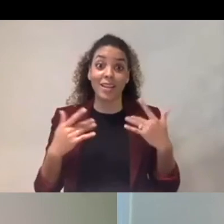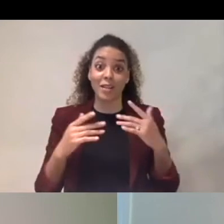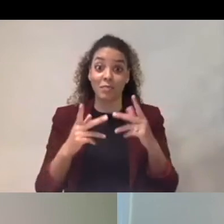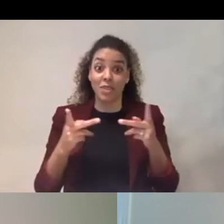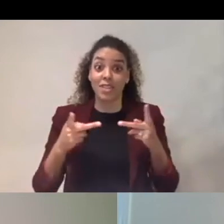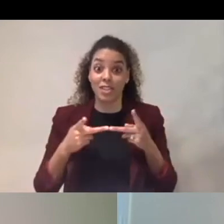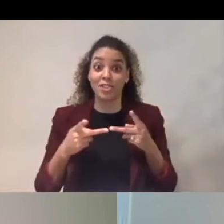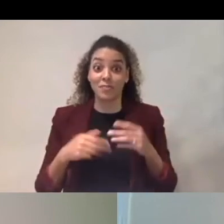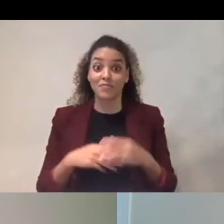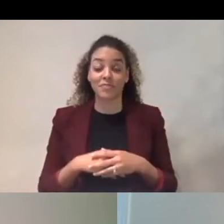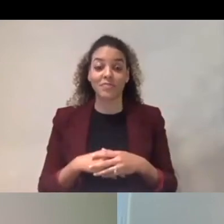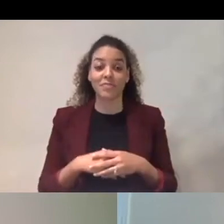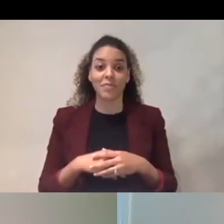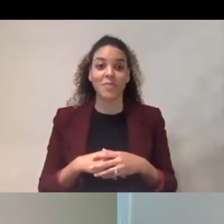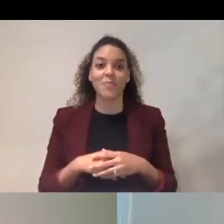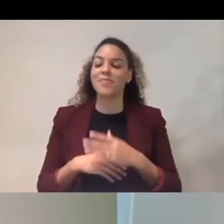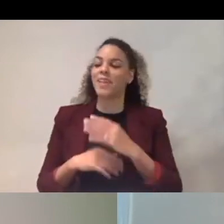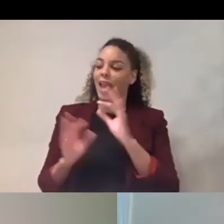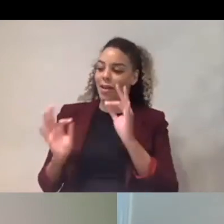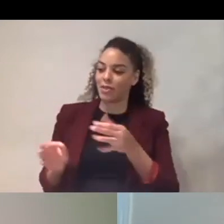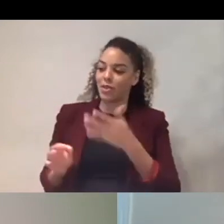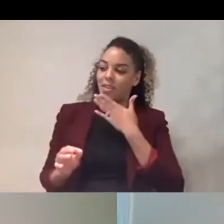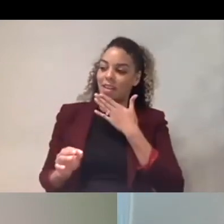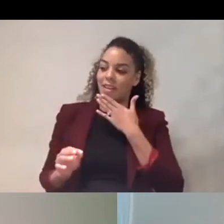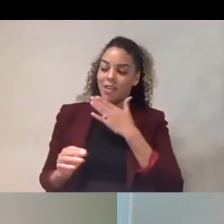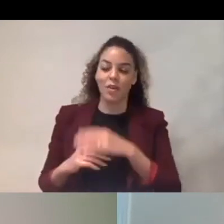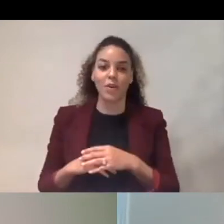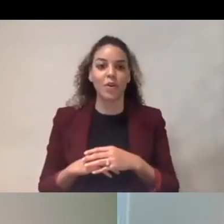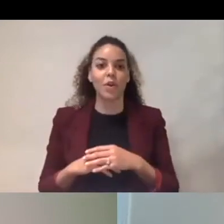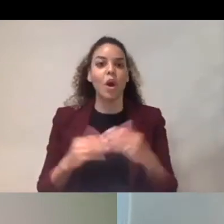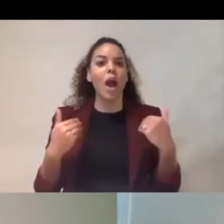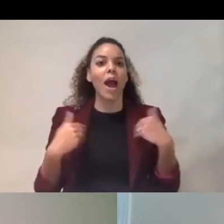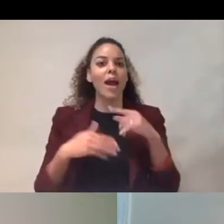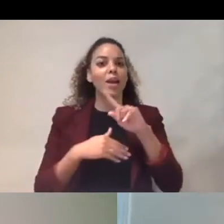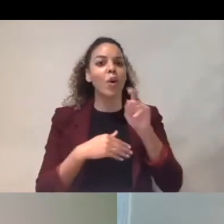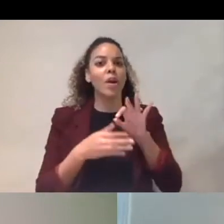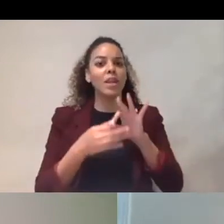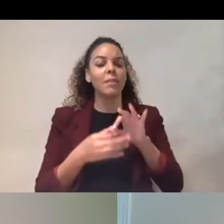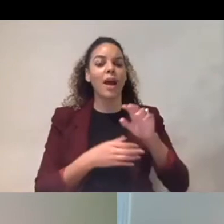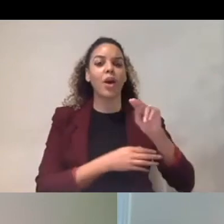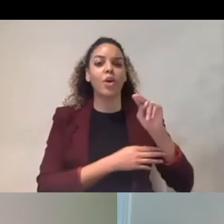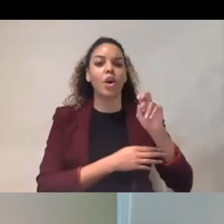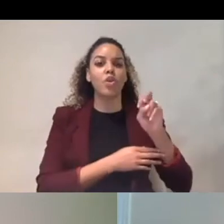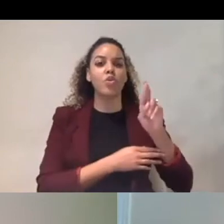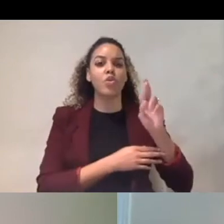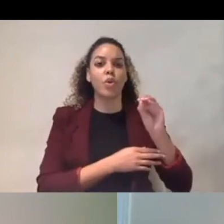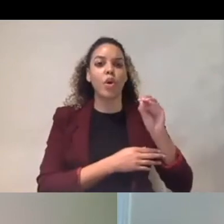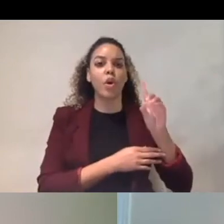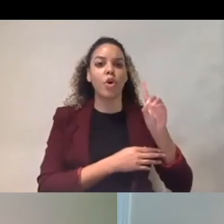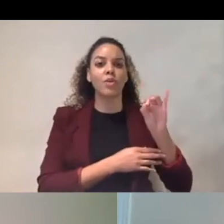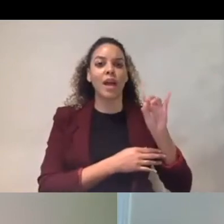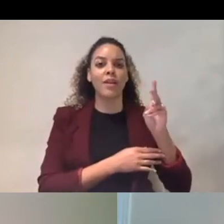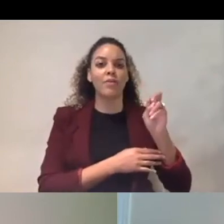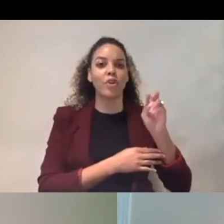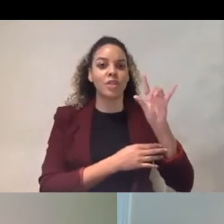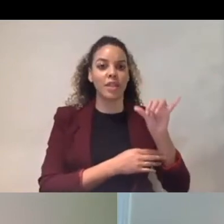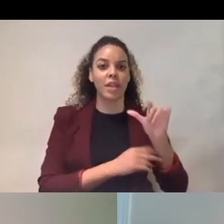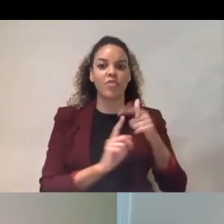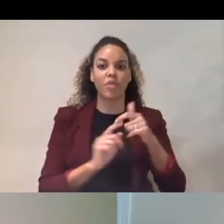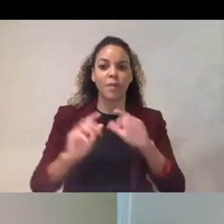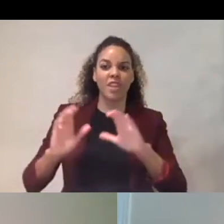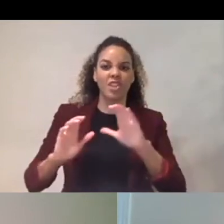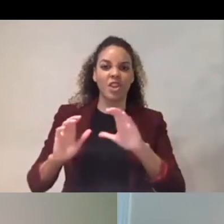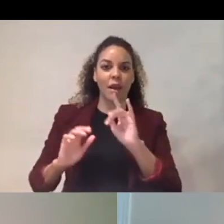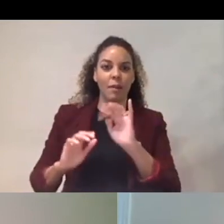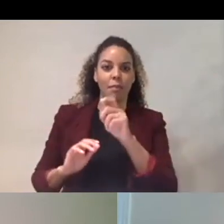Jane. So I've gotten a question about neurodiversity in the chat box. And so I want to go Mark, Craig, and then Shane again, if you'd like. And we